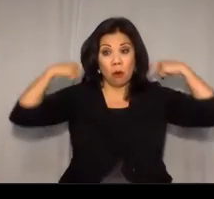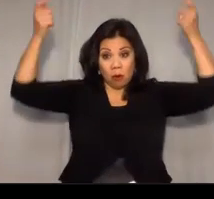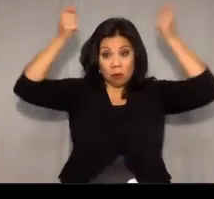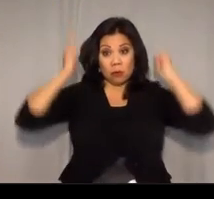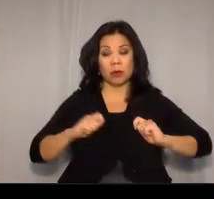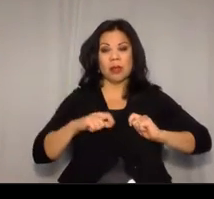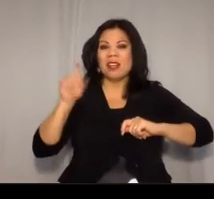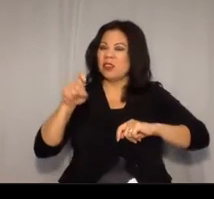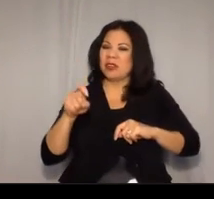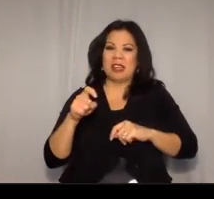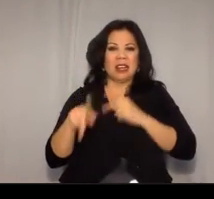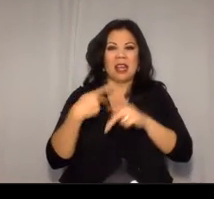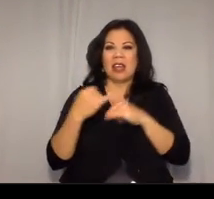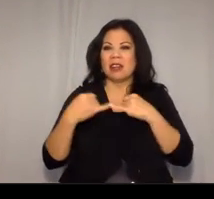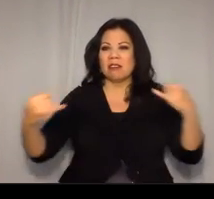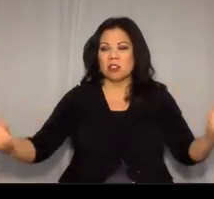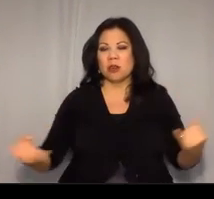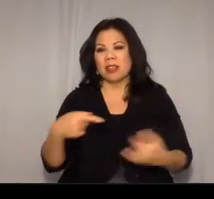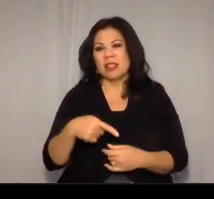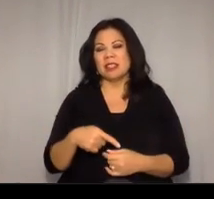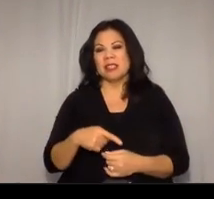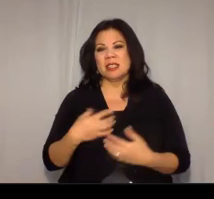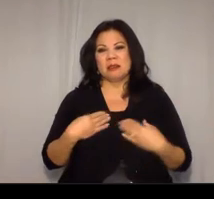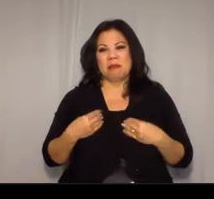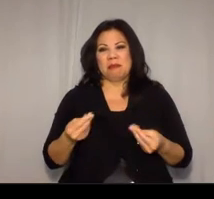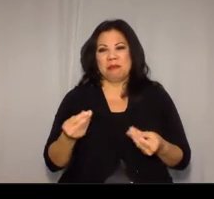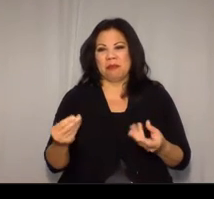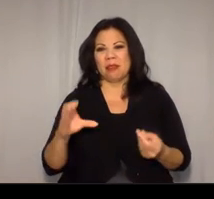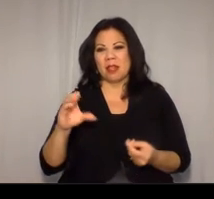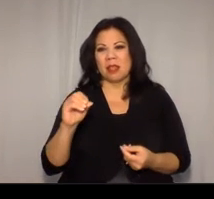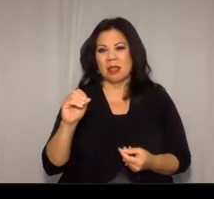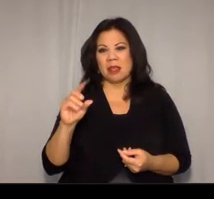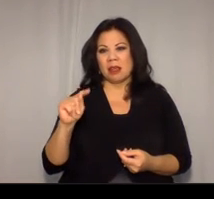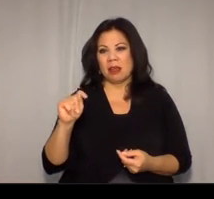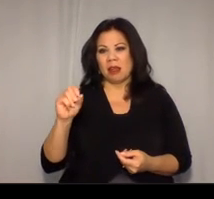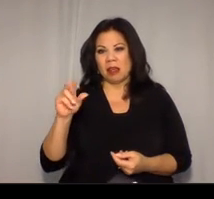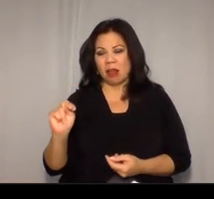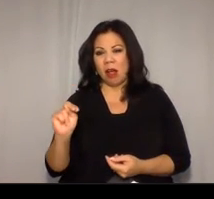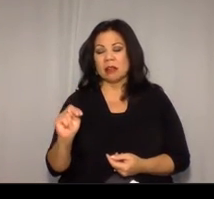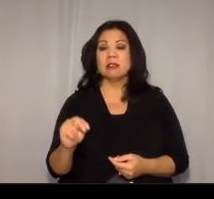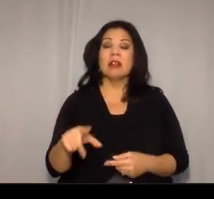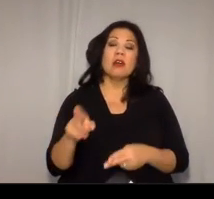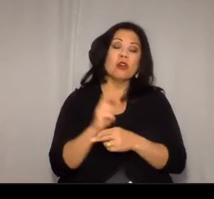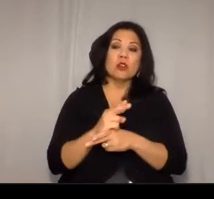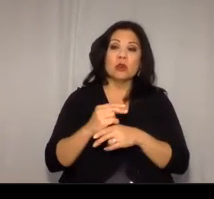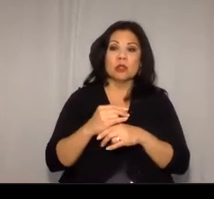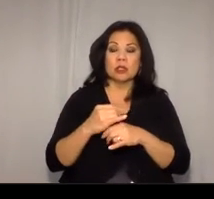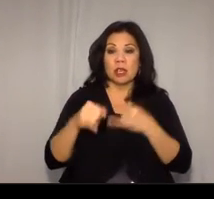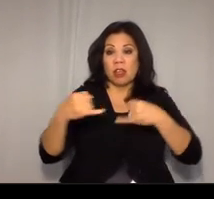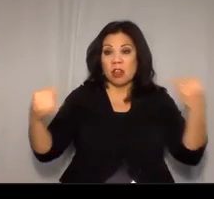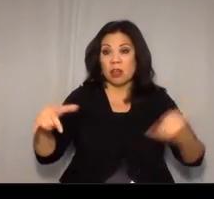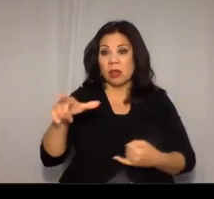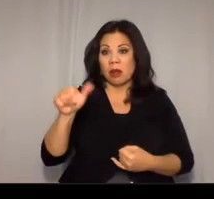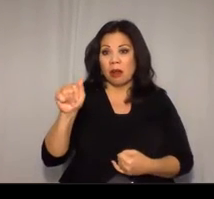fiber. So this is actually cotton, like cotton string. You could use yarn, you could